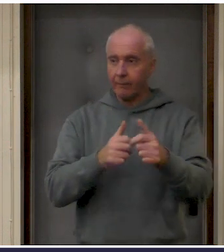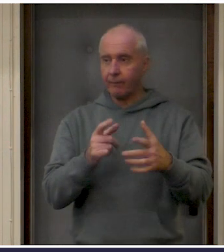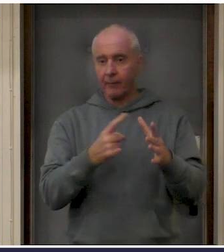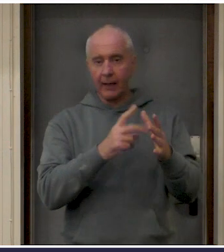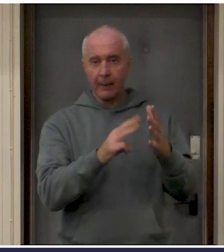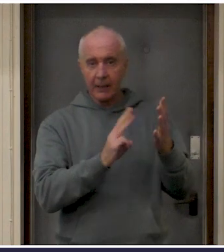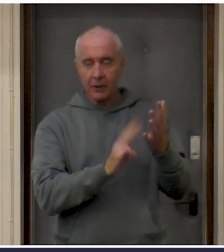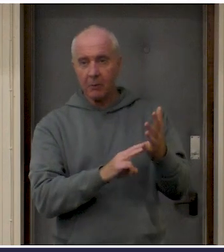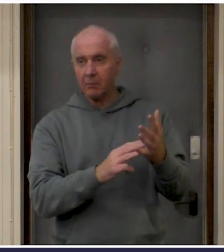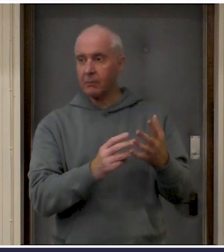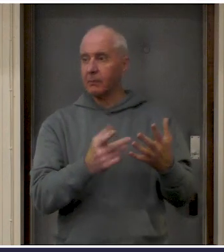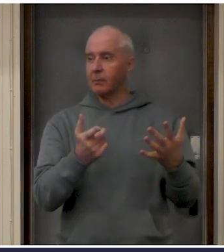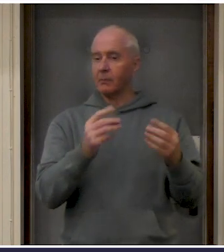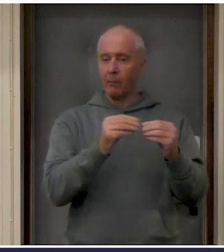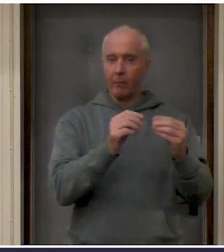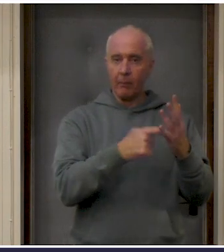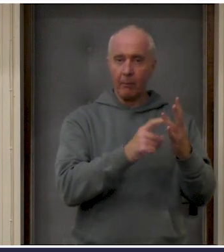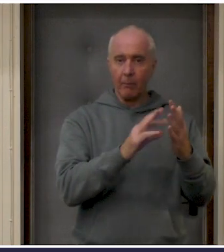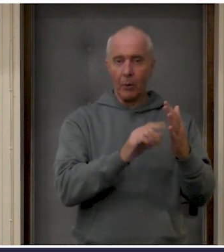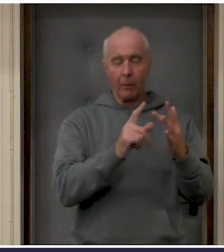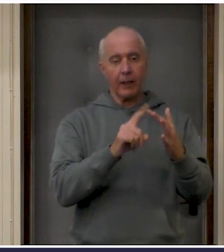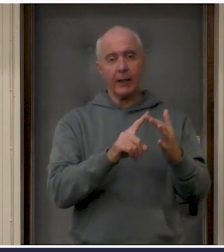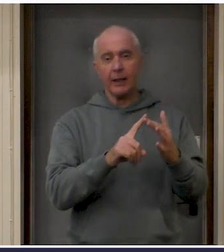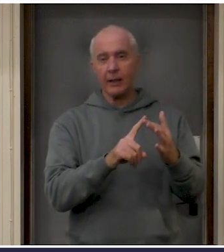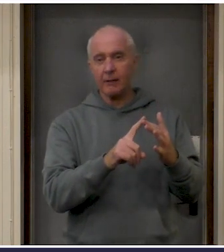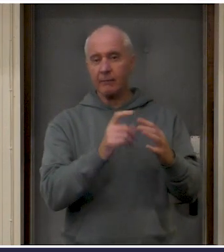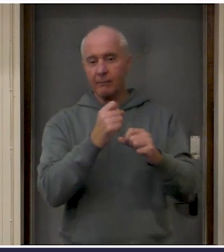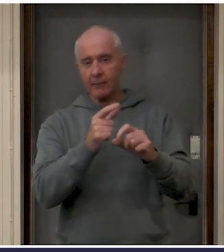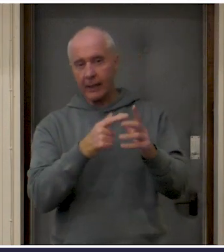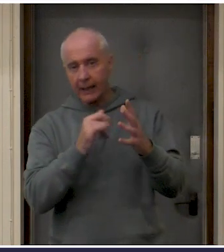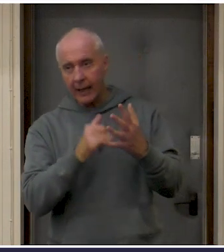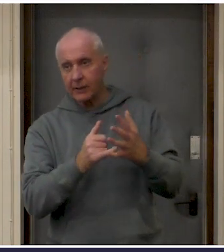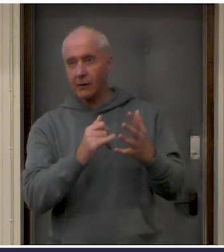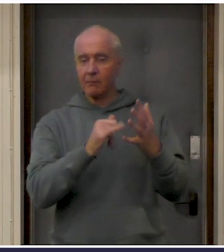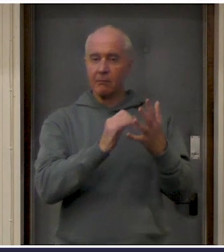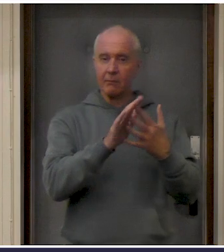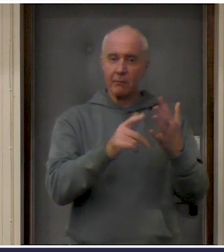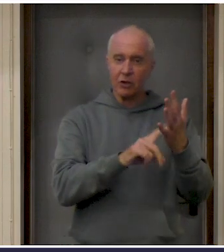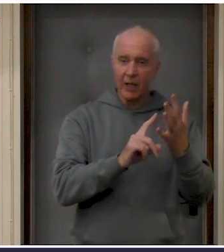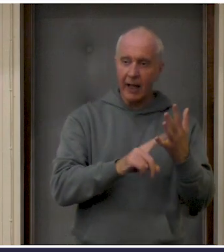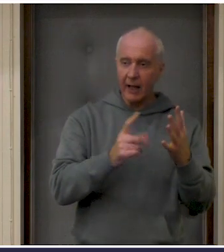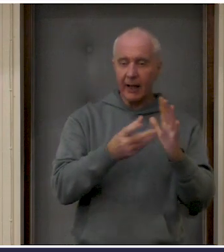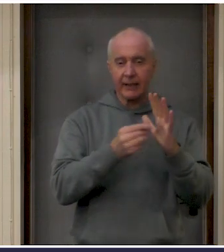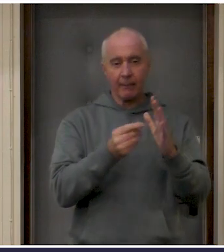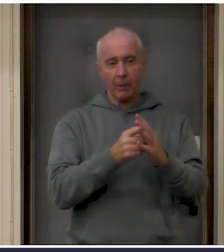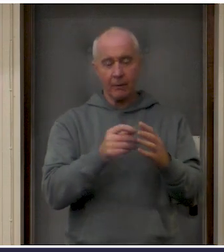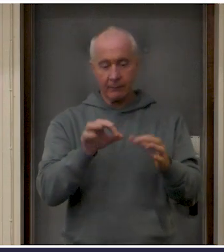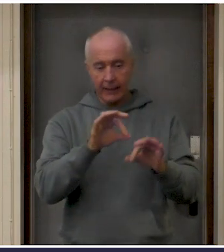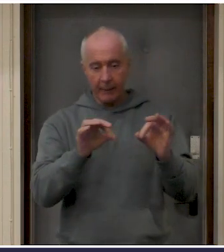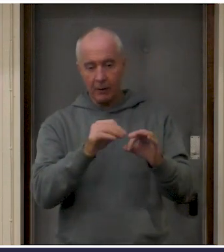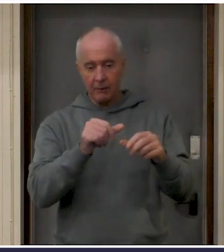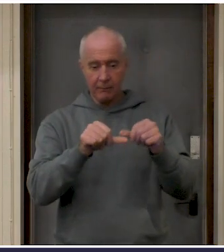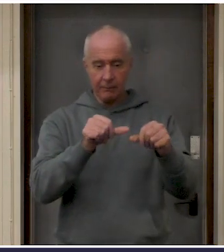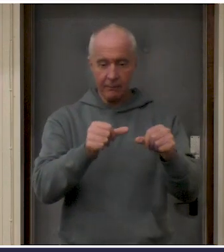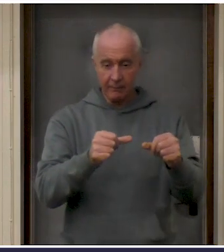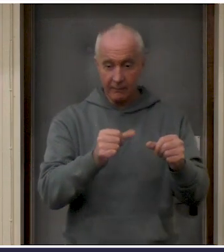aluminium smelting, there was bromine works, there was gas plant works with Shell, lots of chemical processing. None of that exists now.